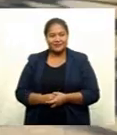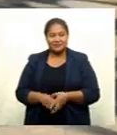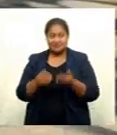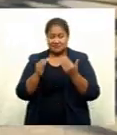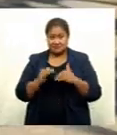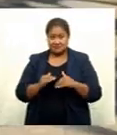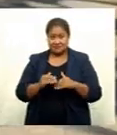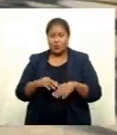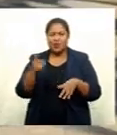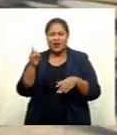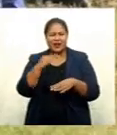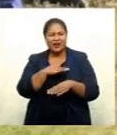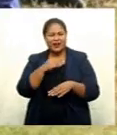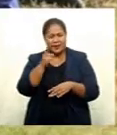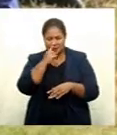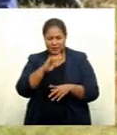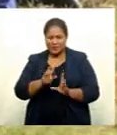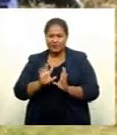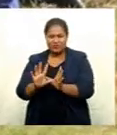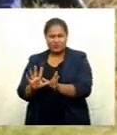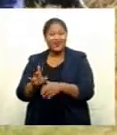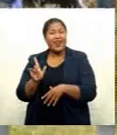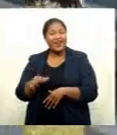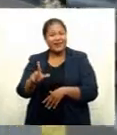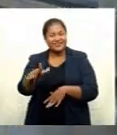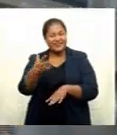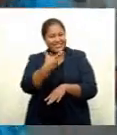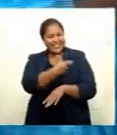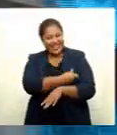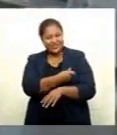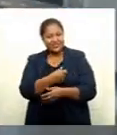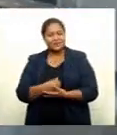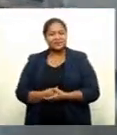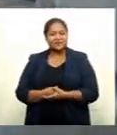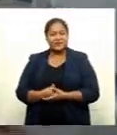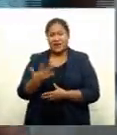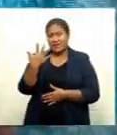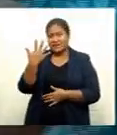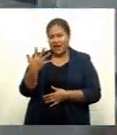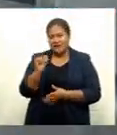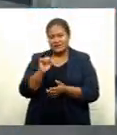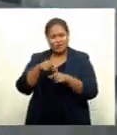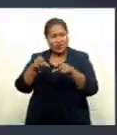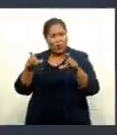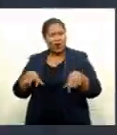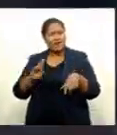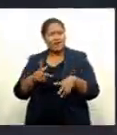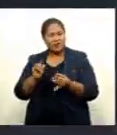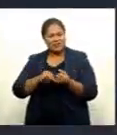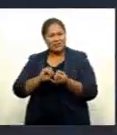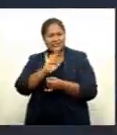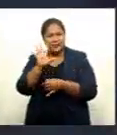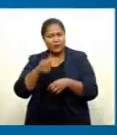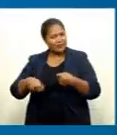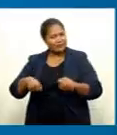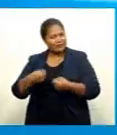ahead, hundreds turn up for vaccination in Lambasa. And 5 in court over G2 estate